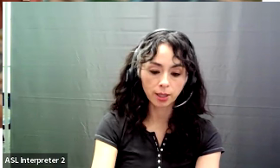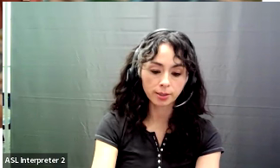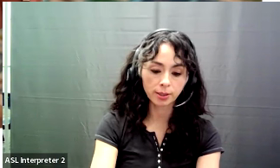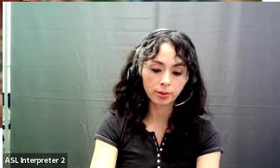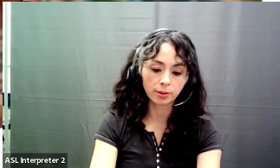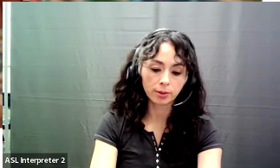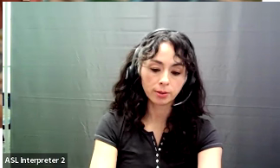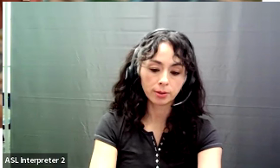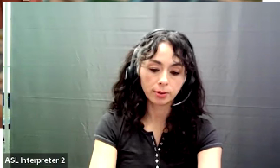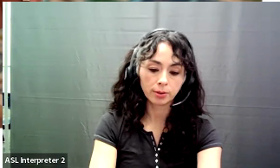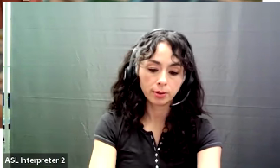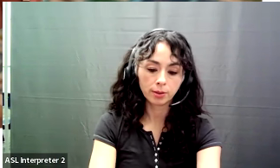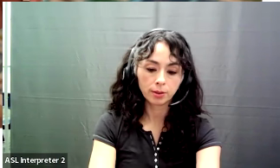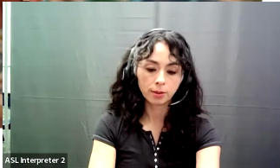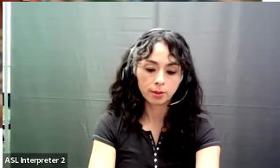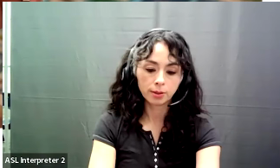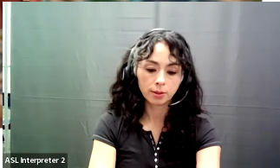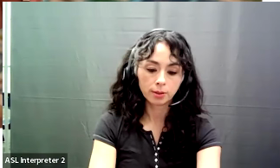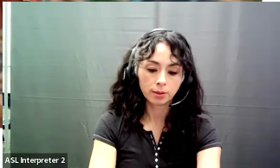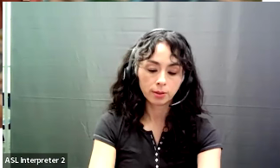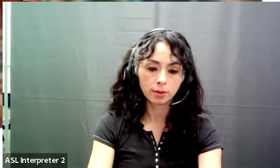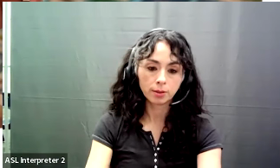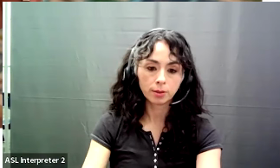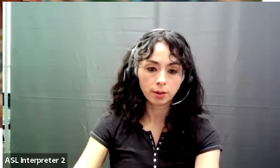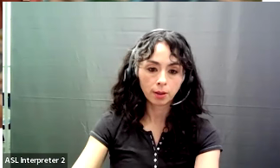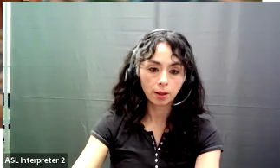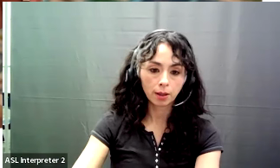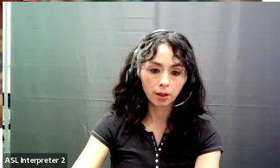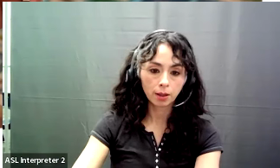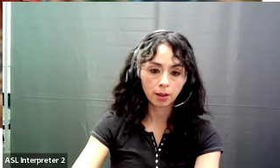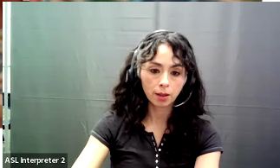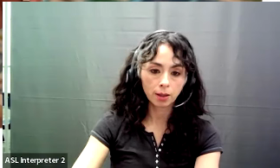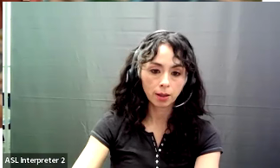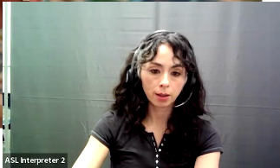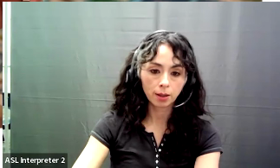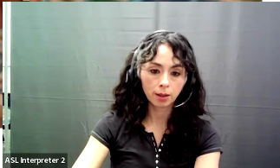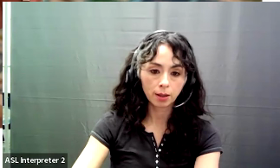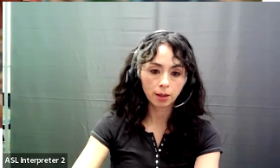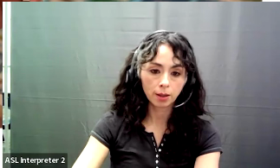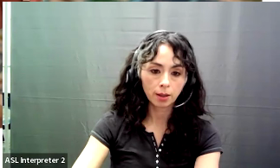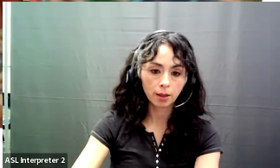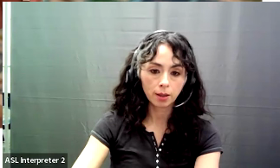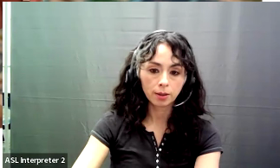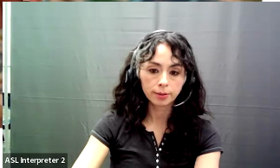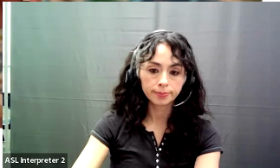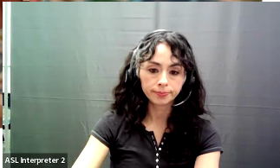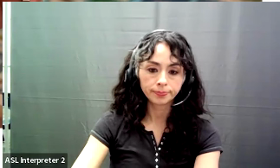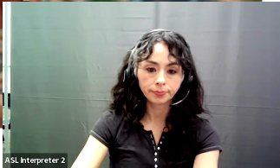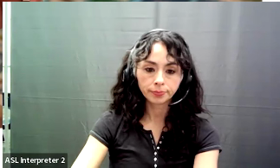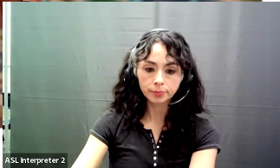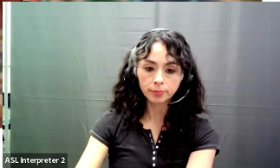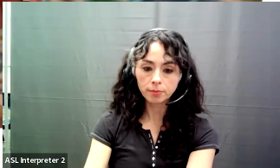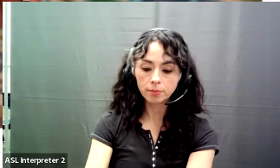soil throughout time. We are in the last phases of the development of this game,